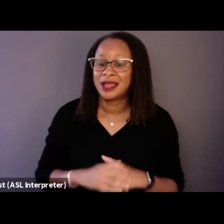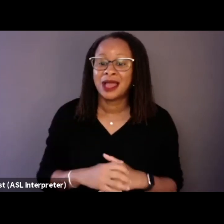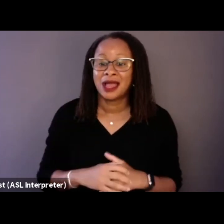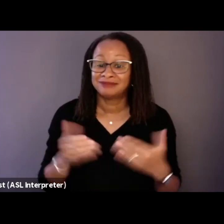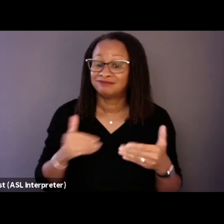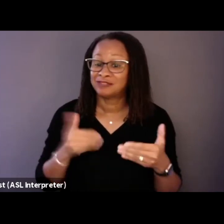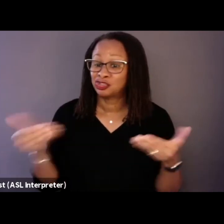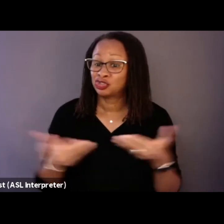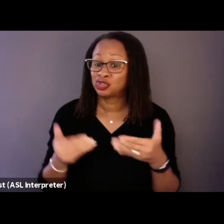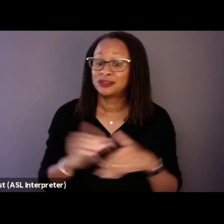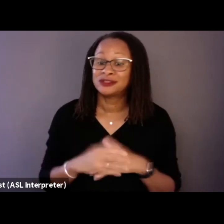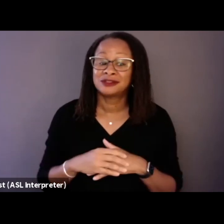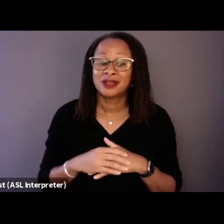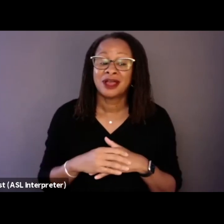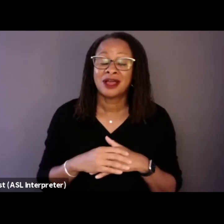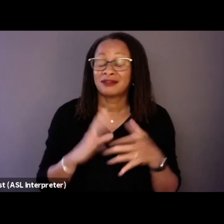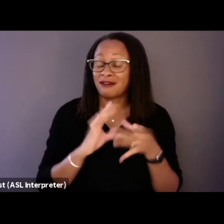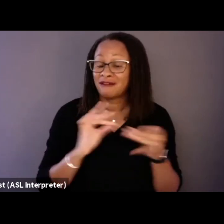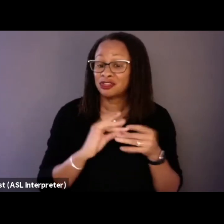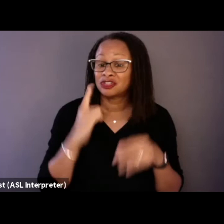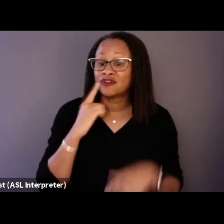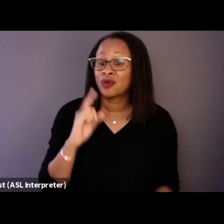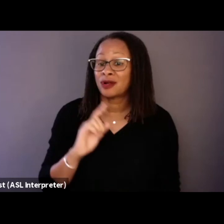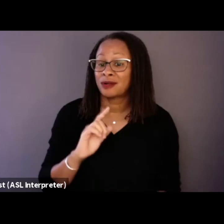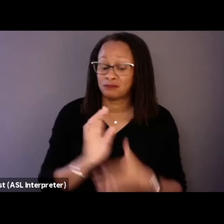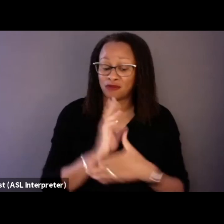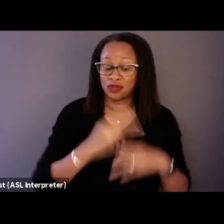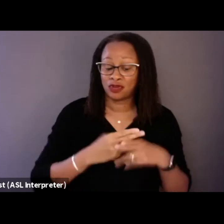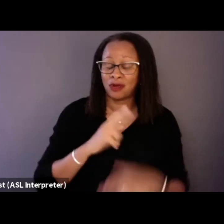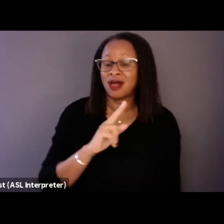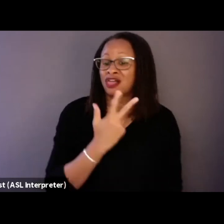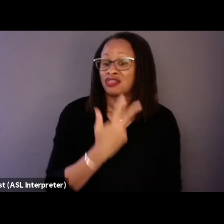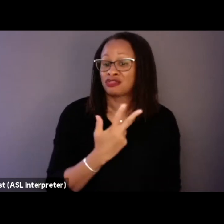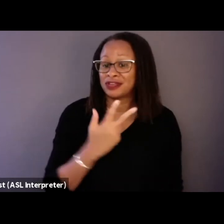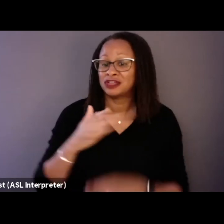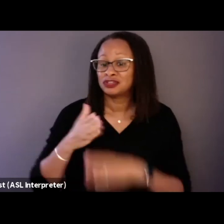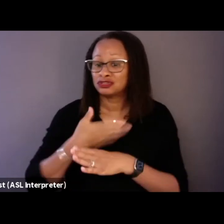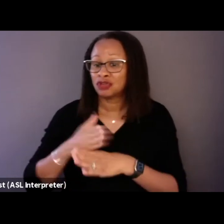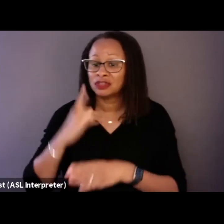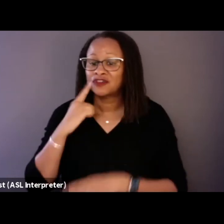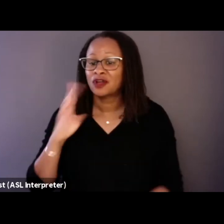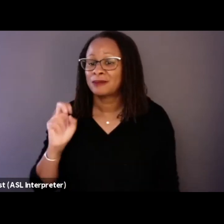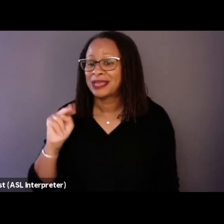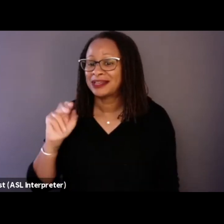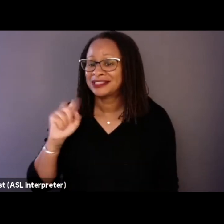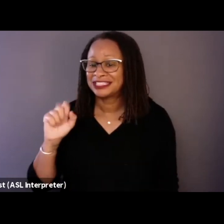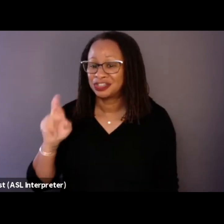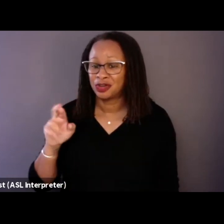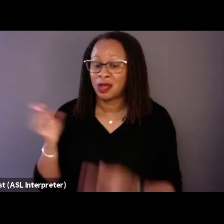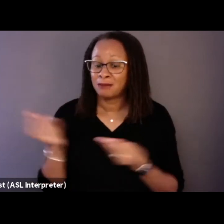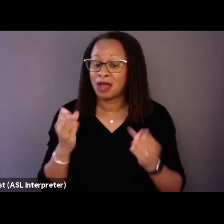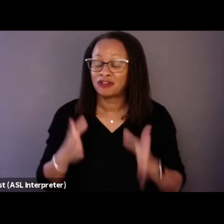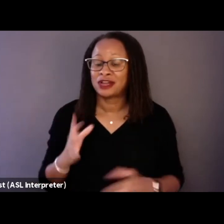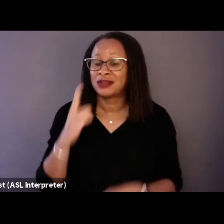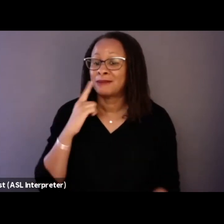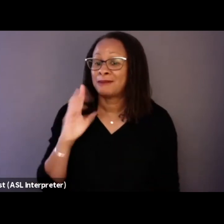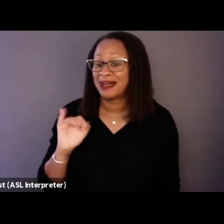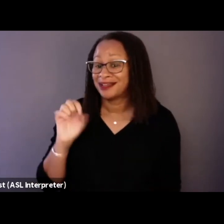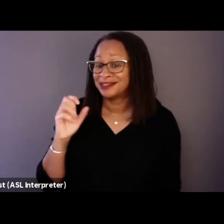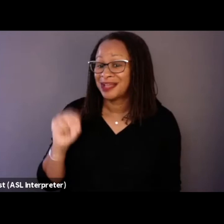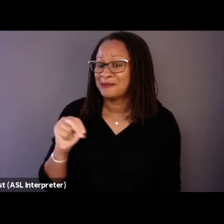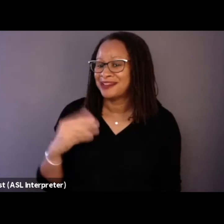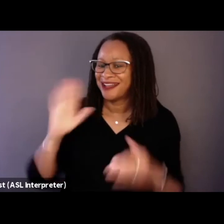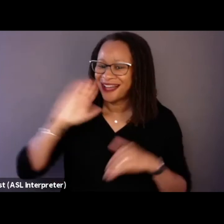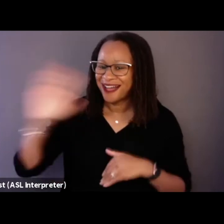3 Songs for Benazir, moderated by Simon Kilmurray. Hi, Simon. Thank you so much for being here.